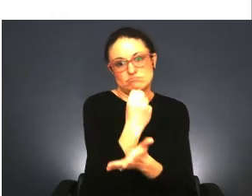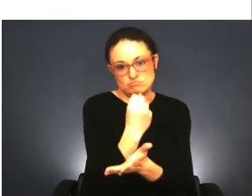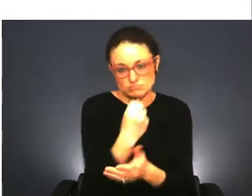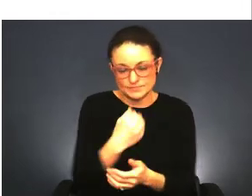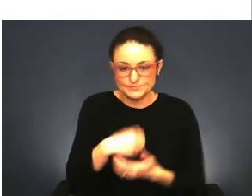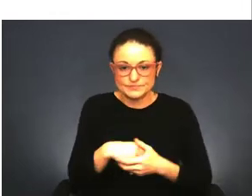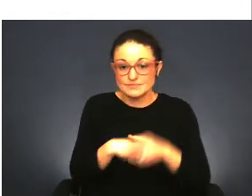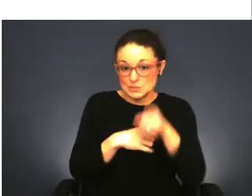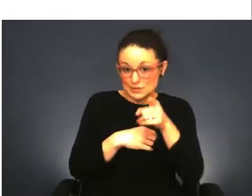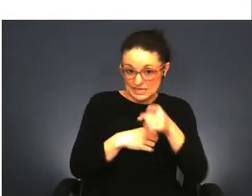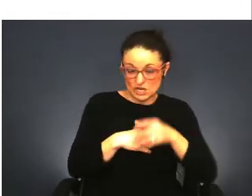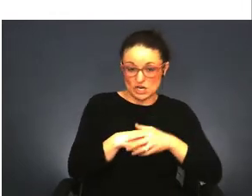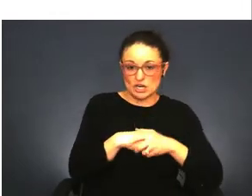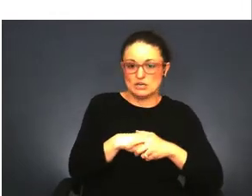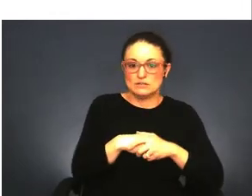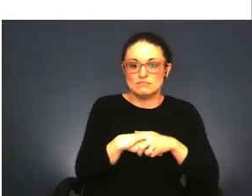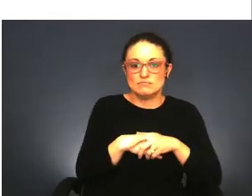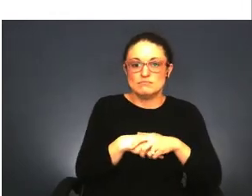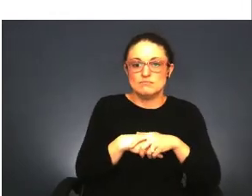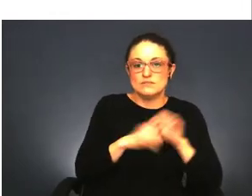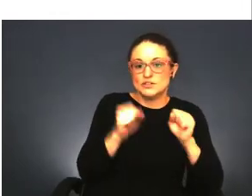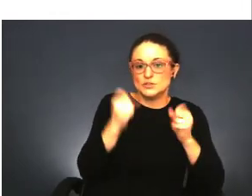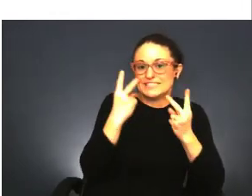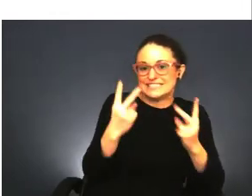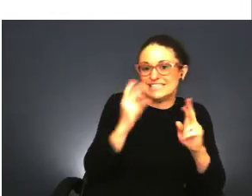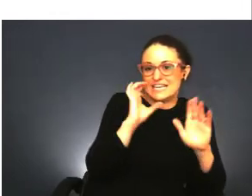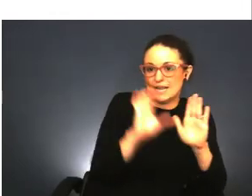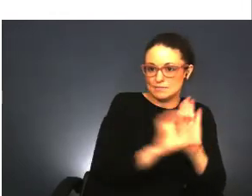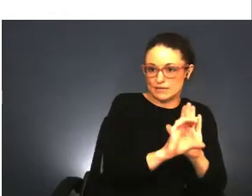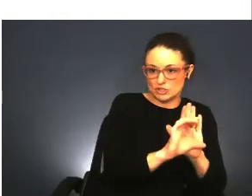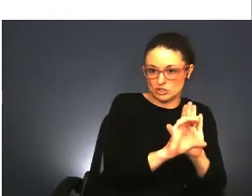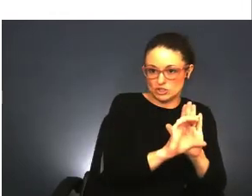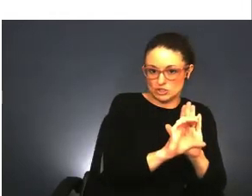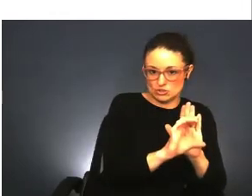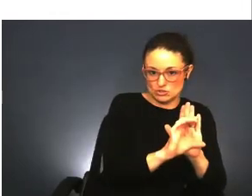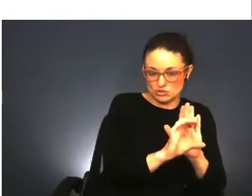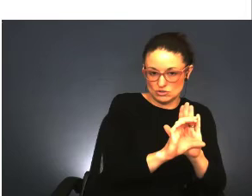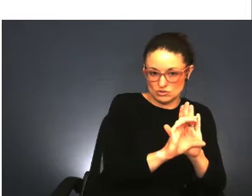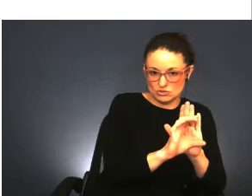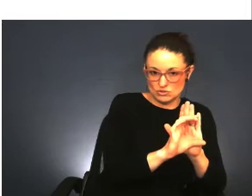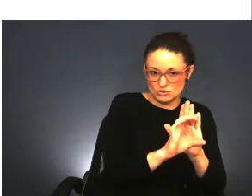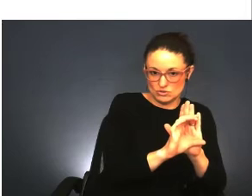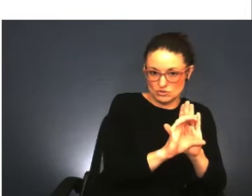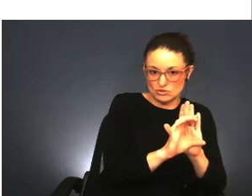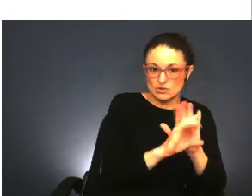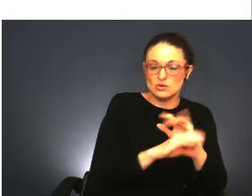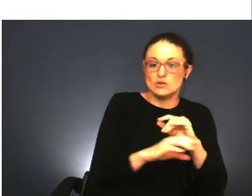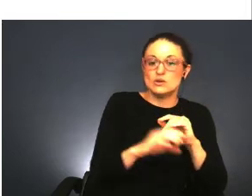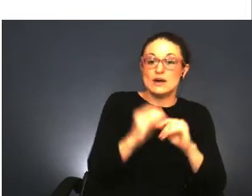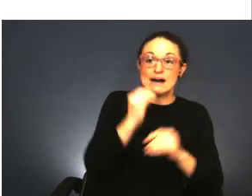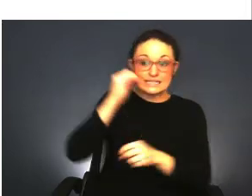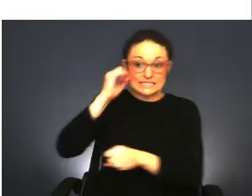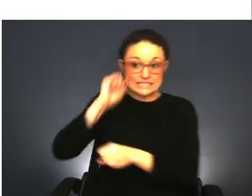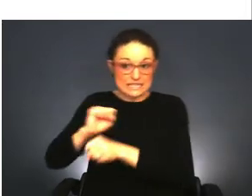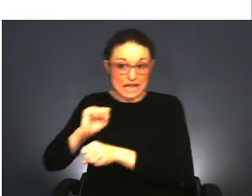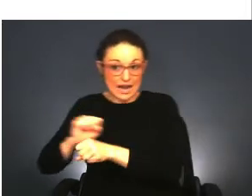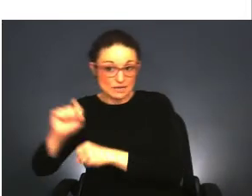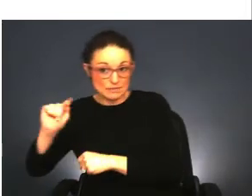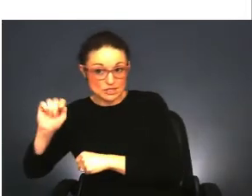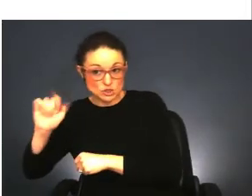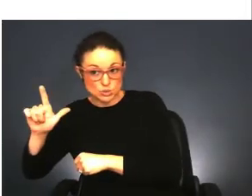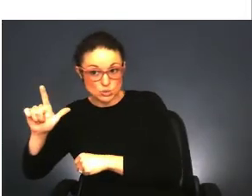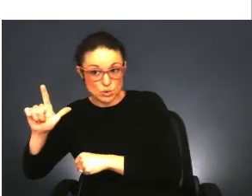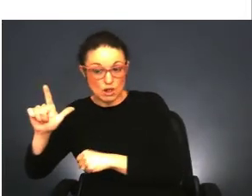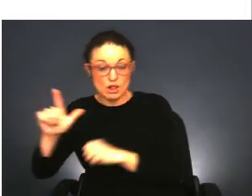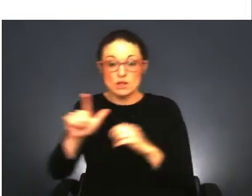here you see an image that shows you that the assignments tool and the course calendar are